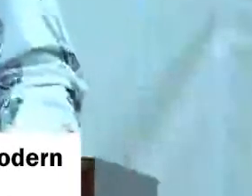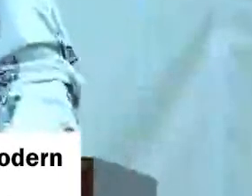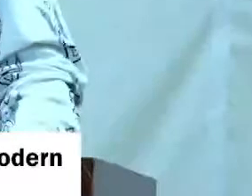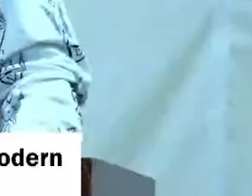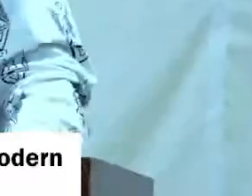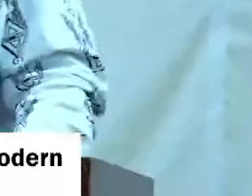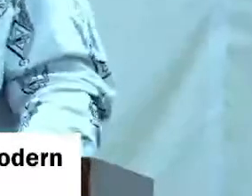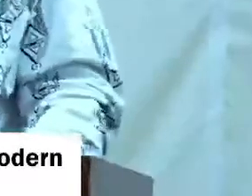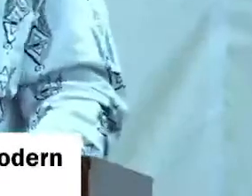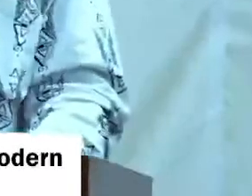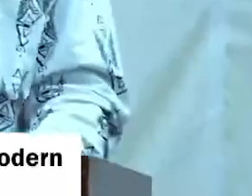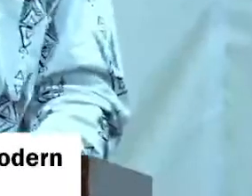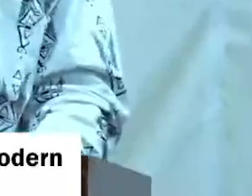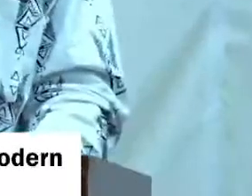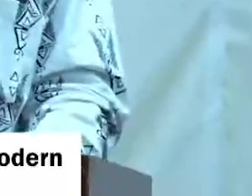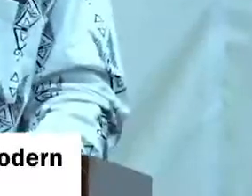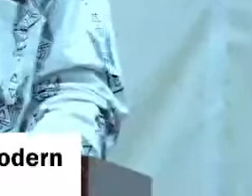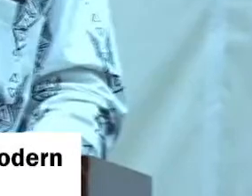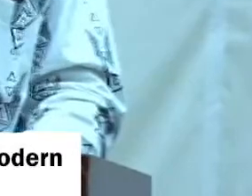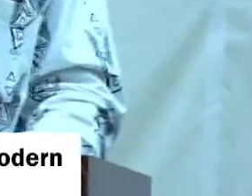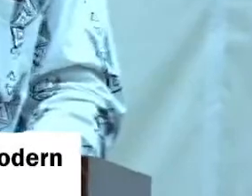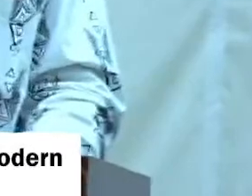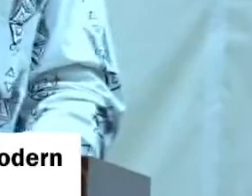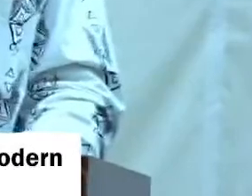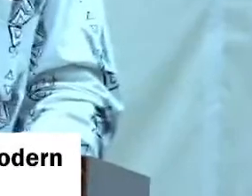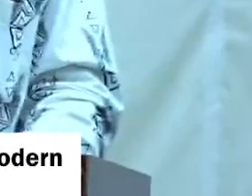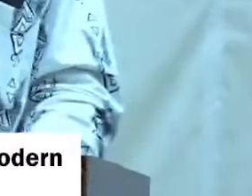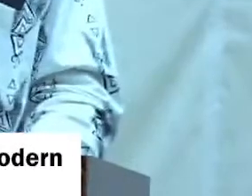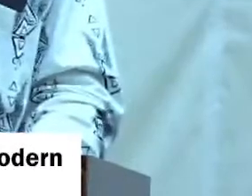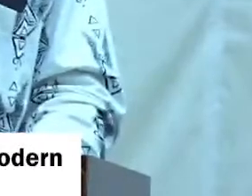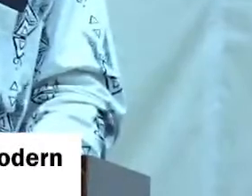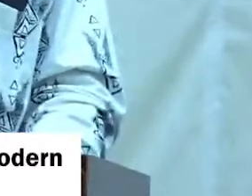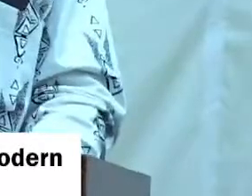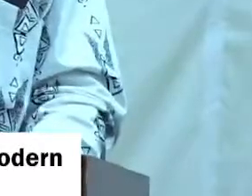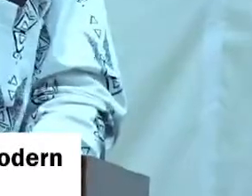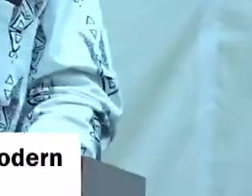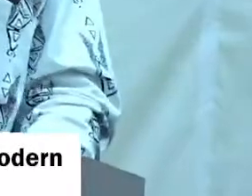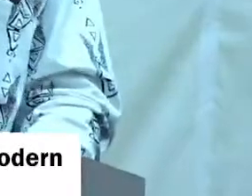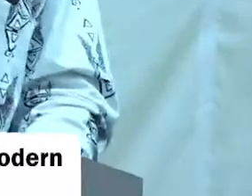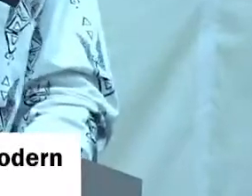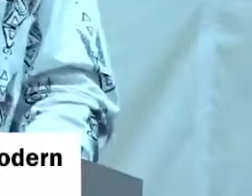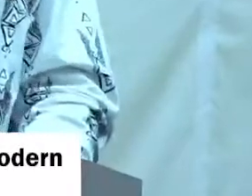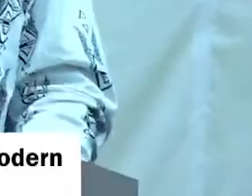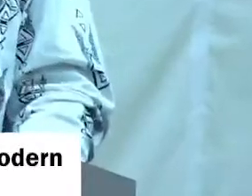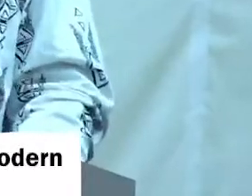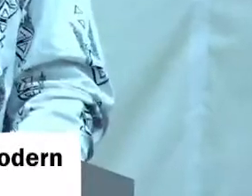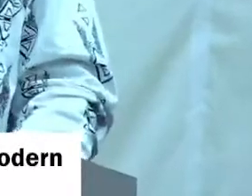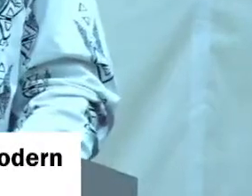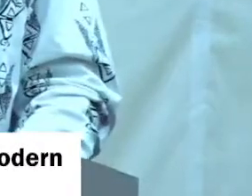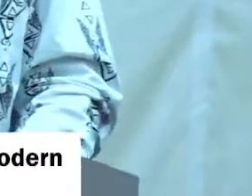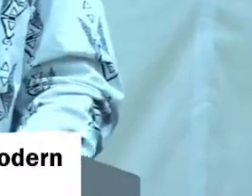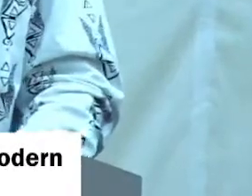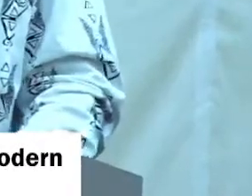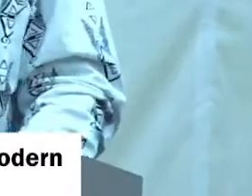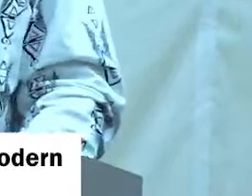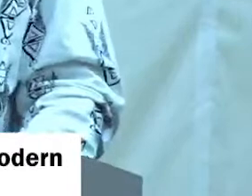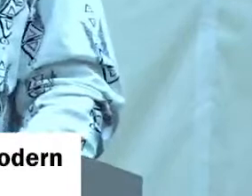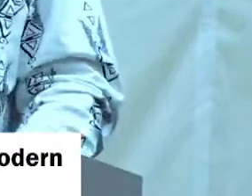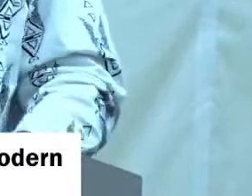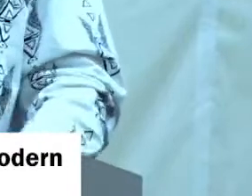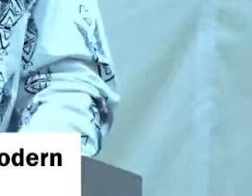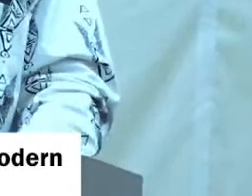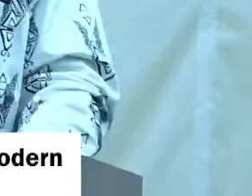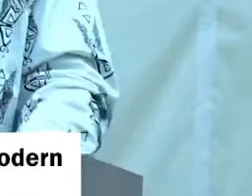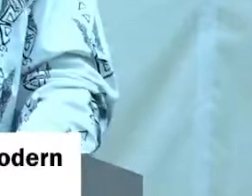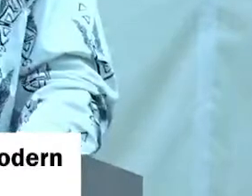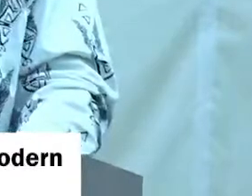today is extremely relevant, and I hope that we will pay close attention to the issues raised by the